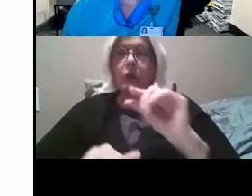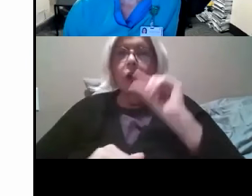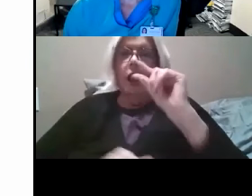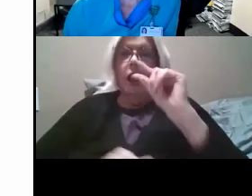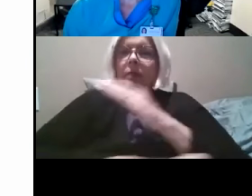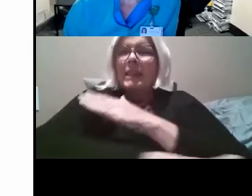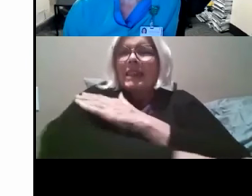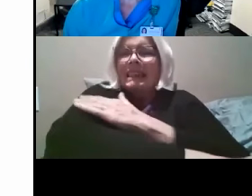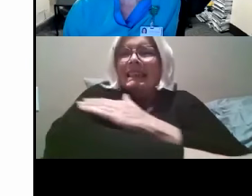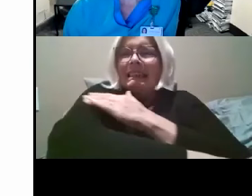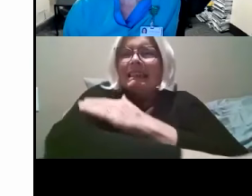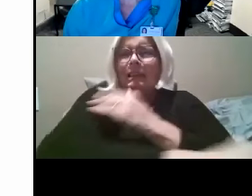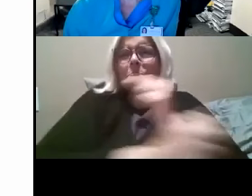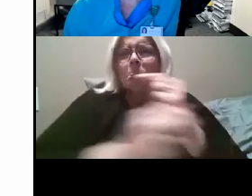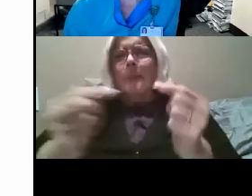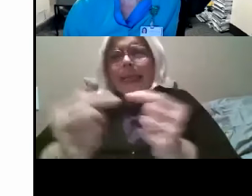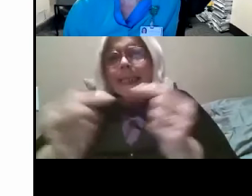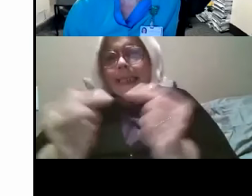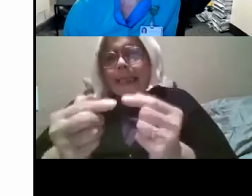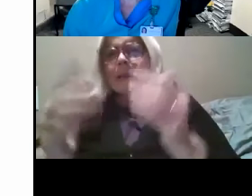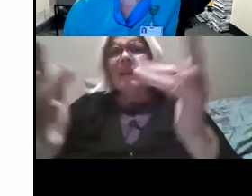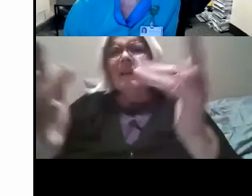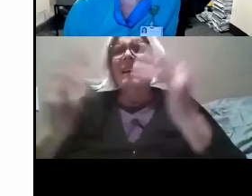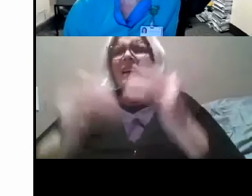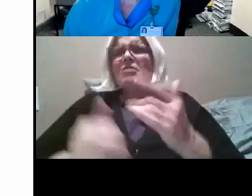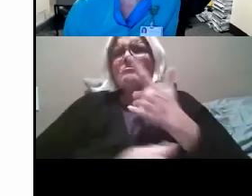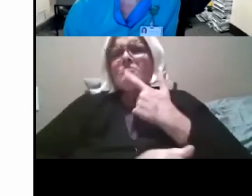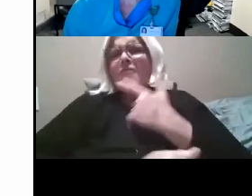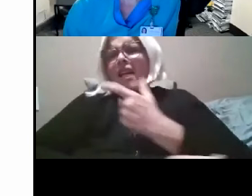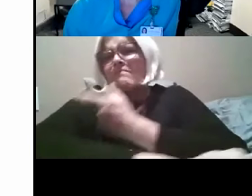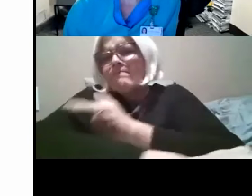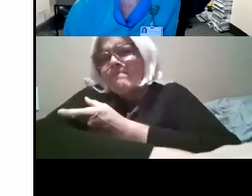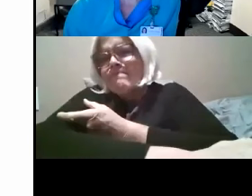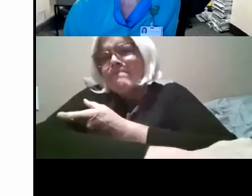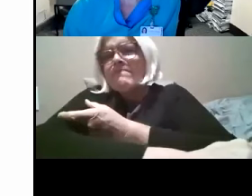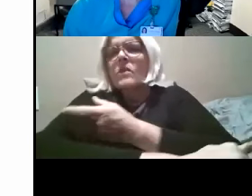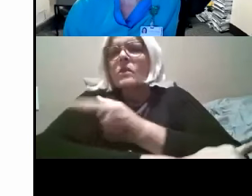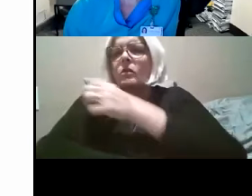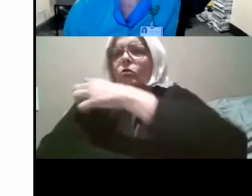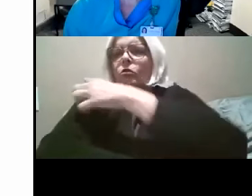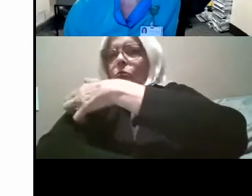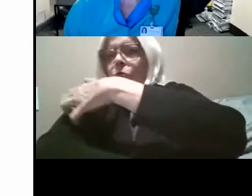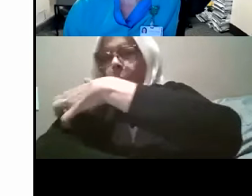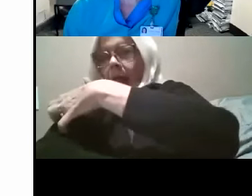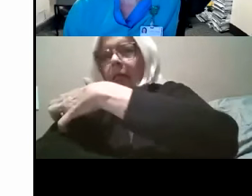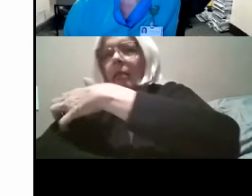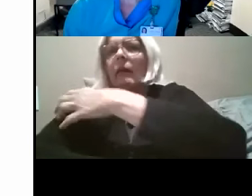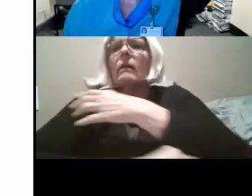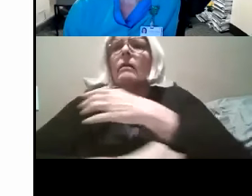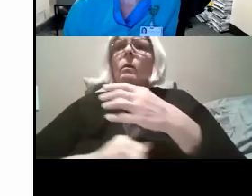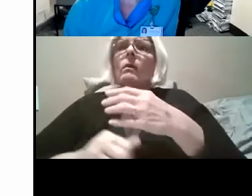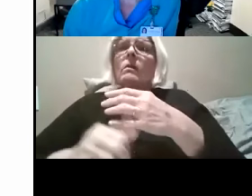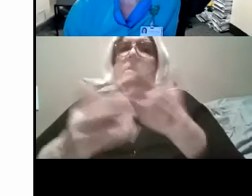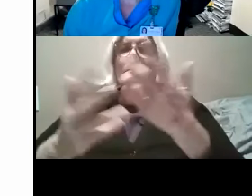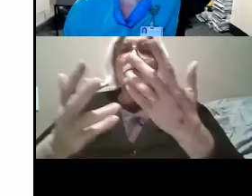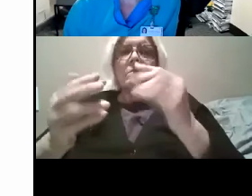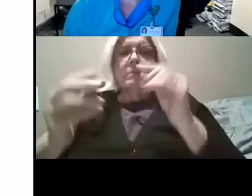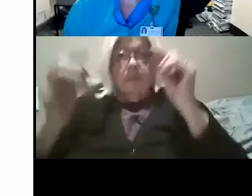swelling. But luckily we saw like headaches and fevers and chills and some of those pretty